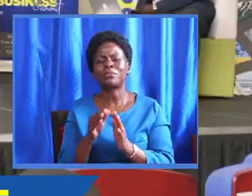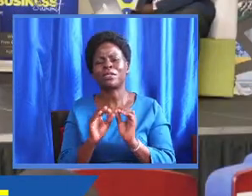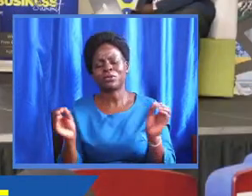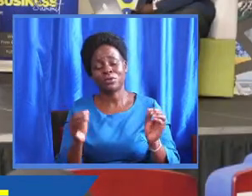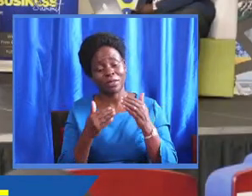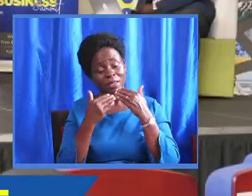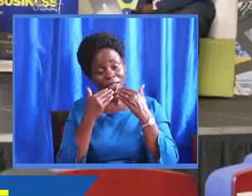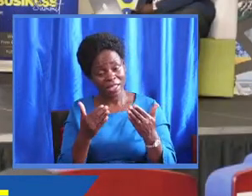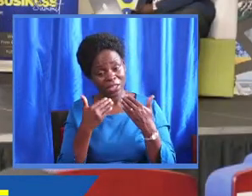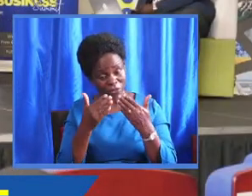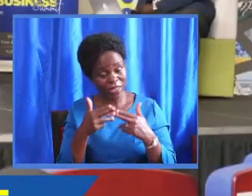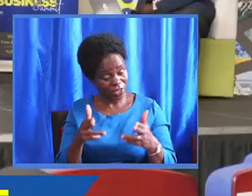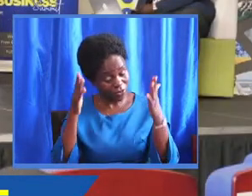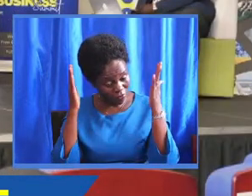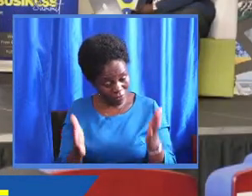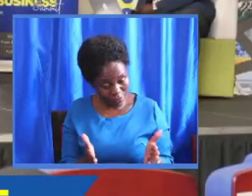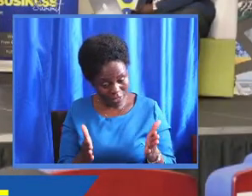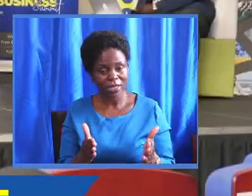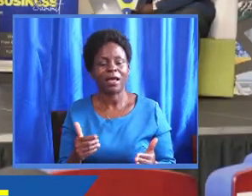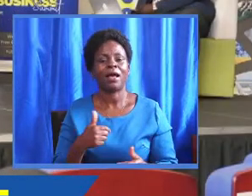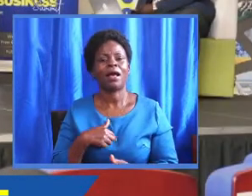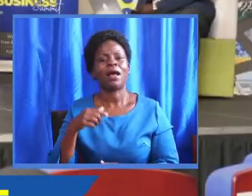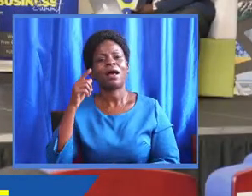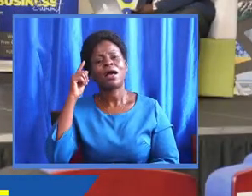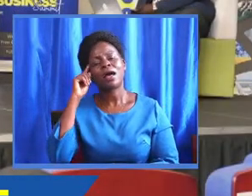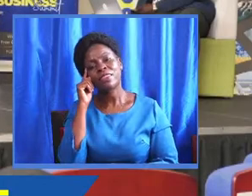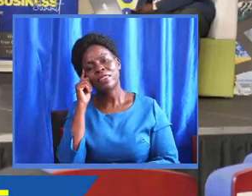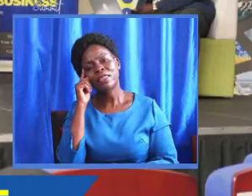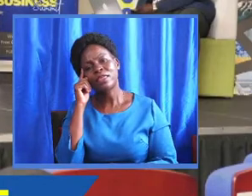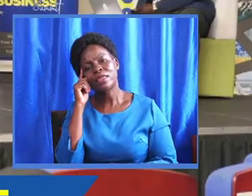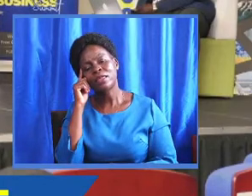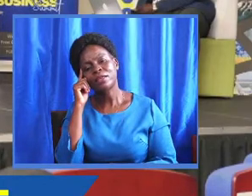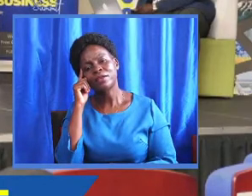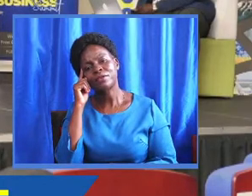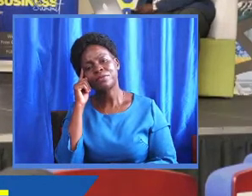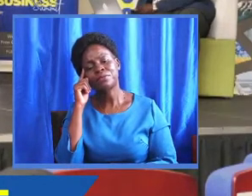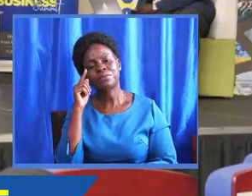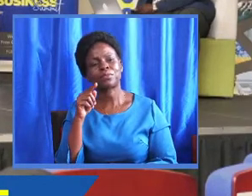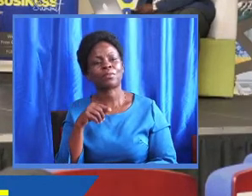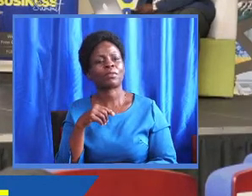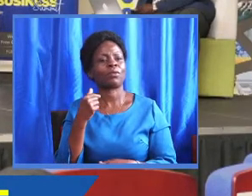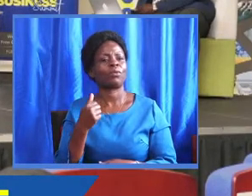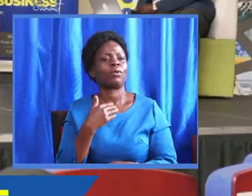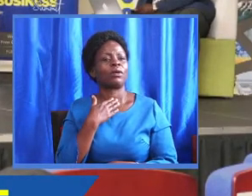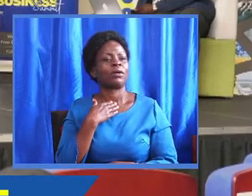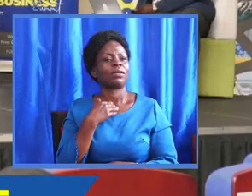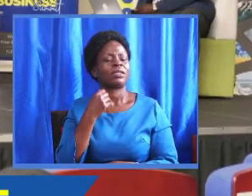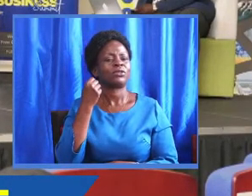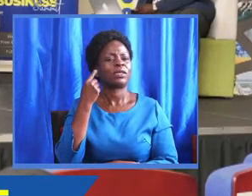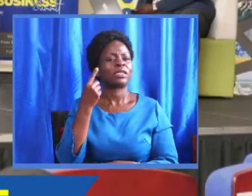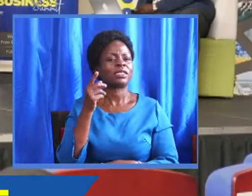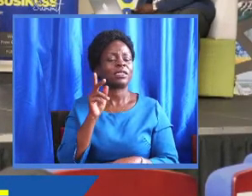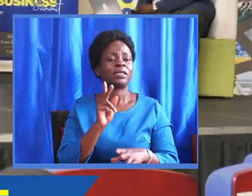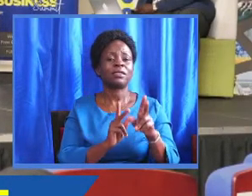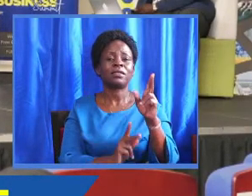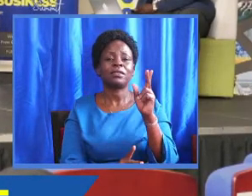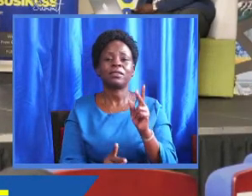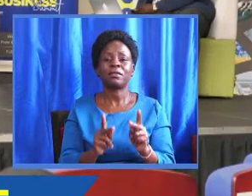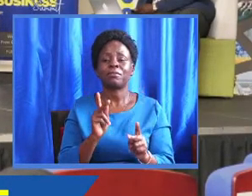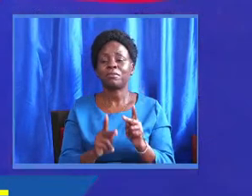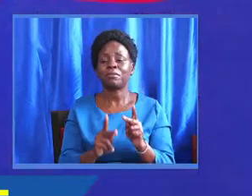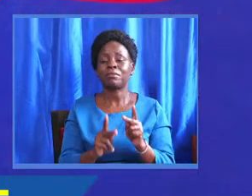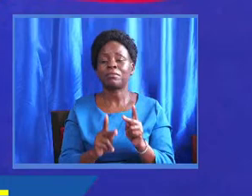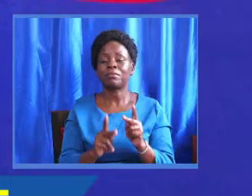Thank you very much. I think what one needs to understand is that the population of the country is growing.